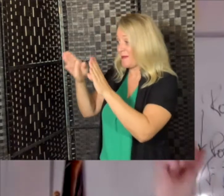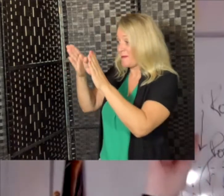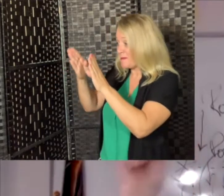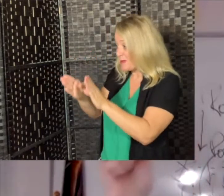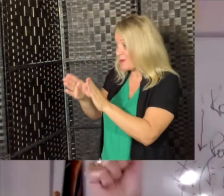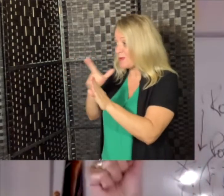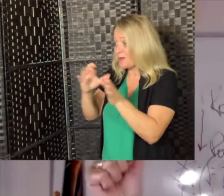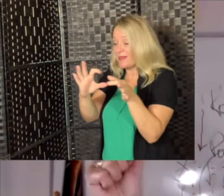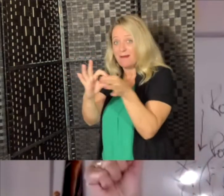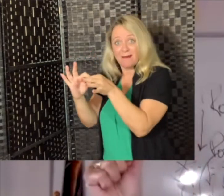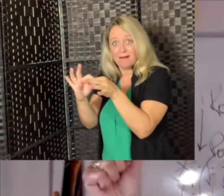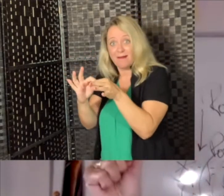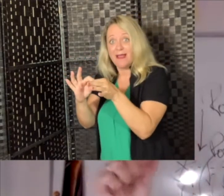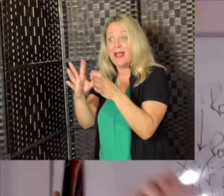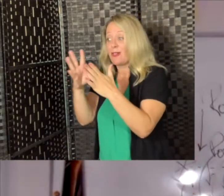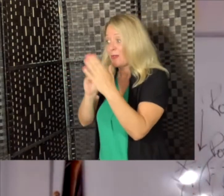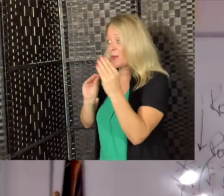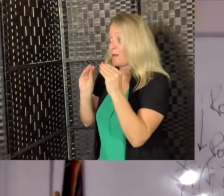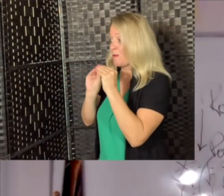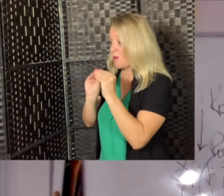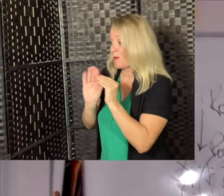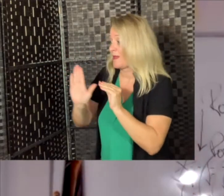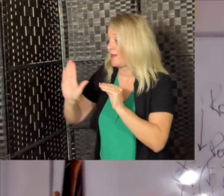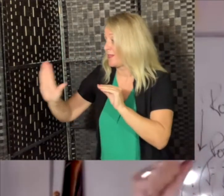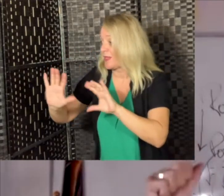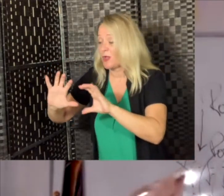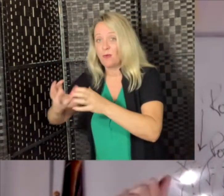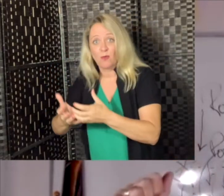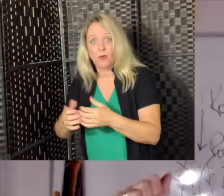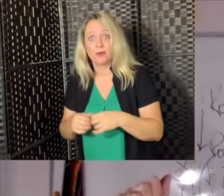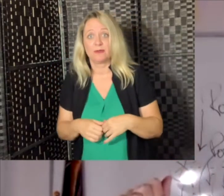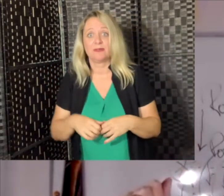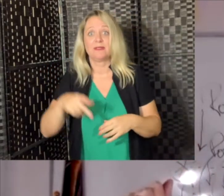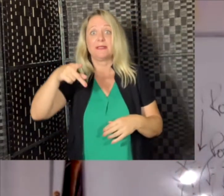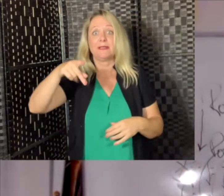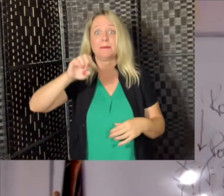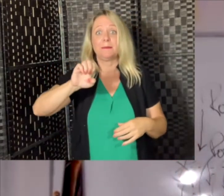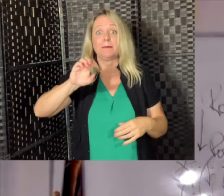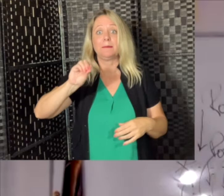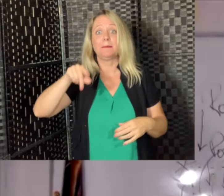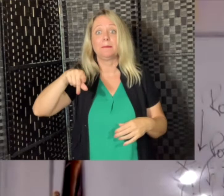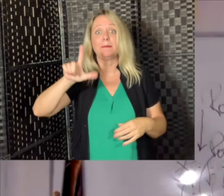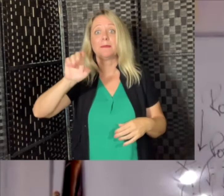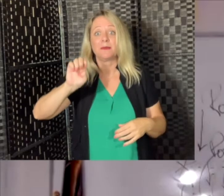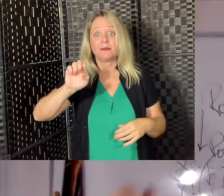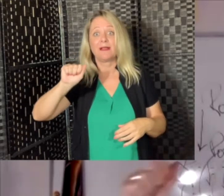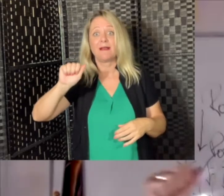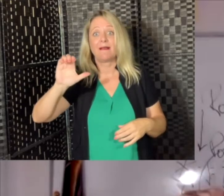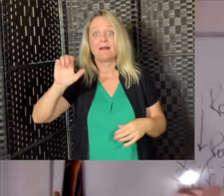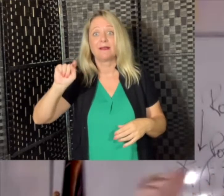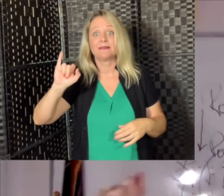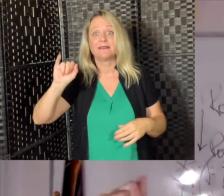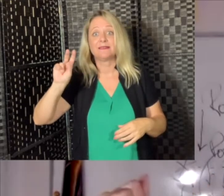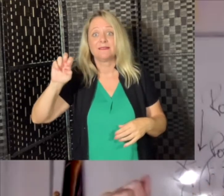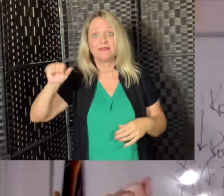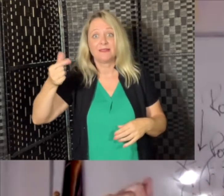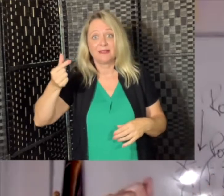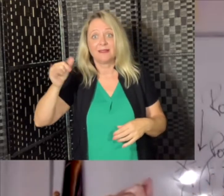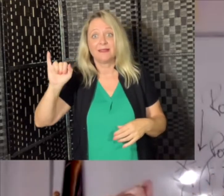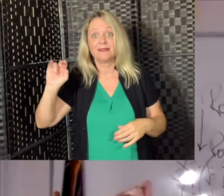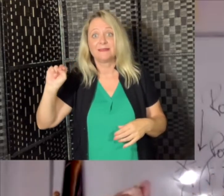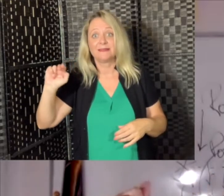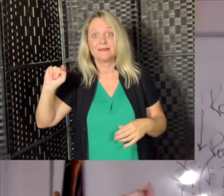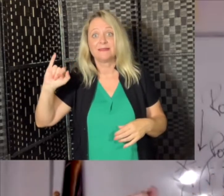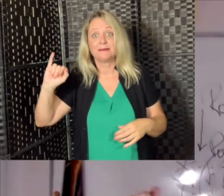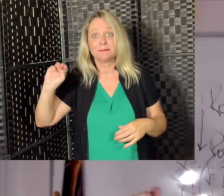There are nations that are in power struggles. There are groups that are in power struggles. There sometimes is even a power